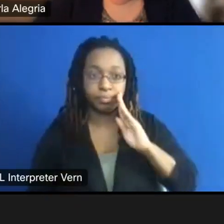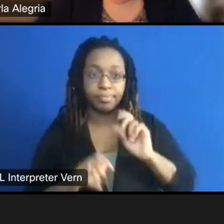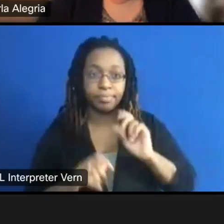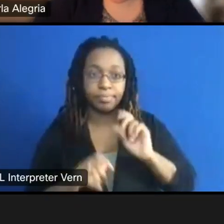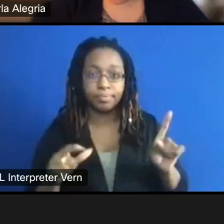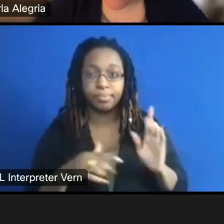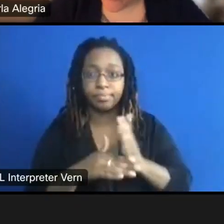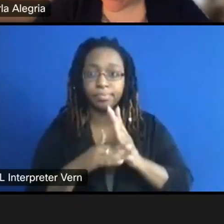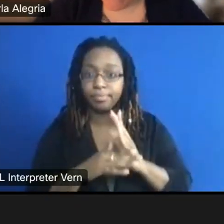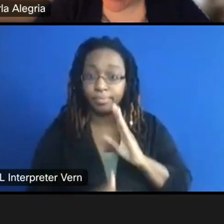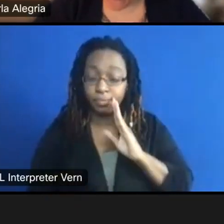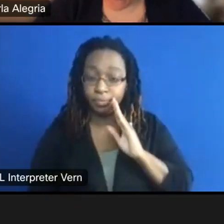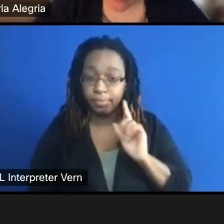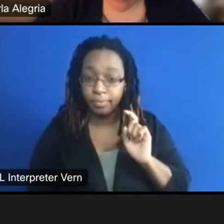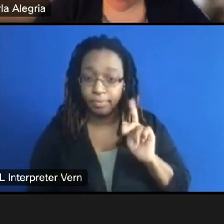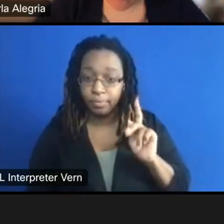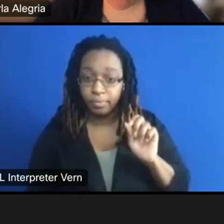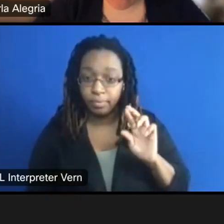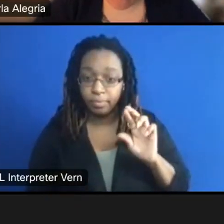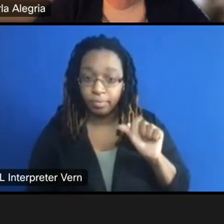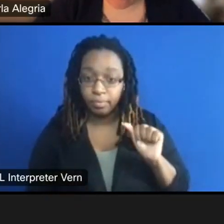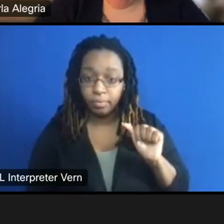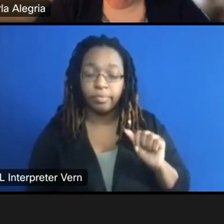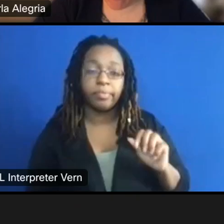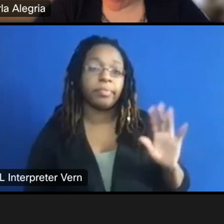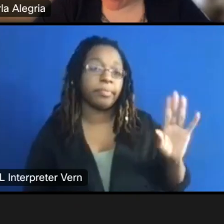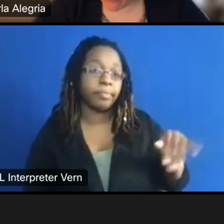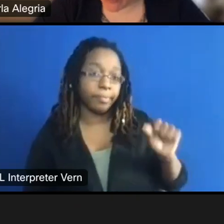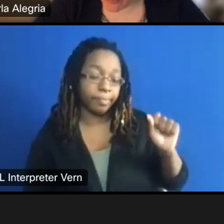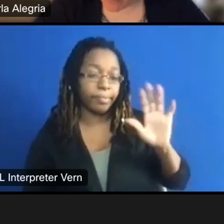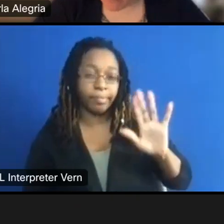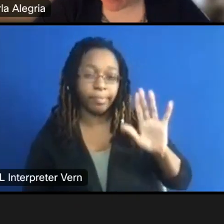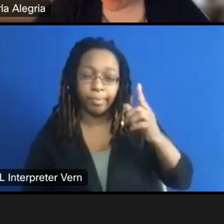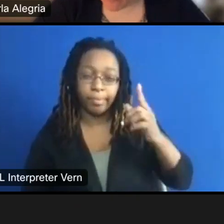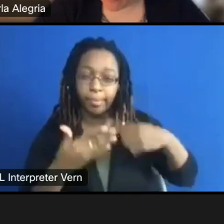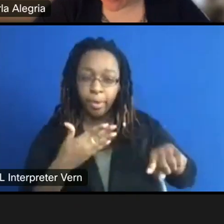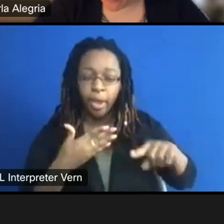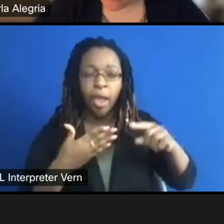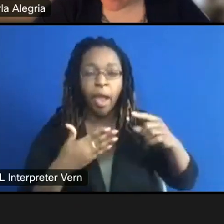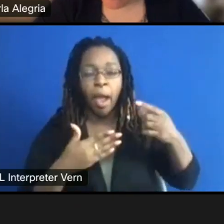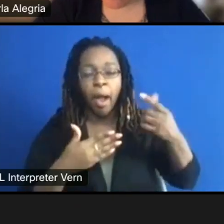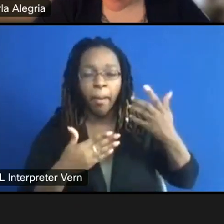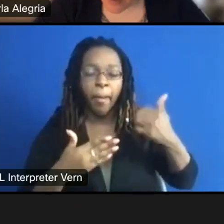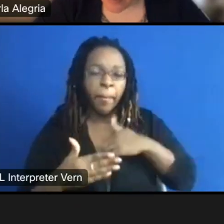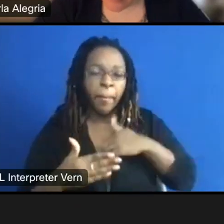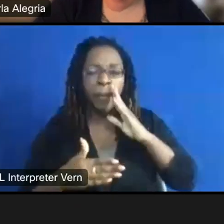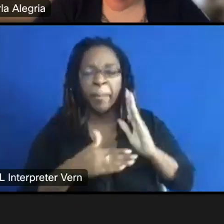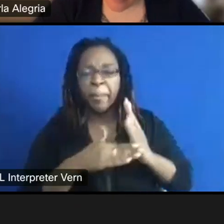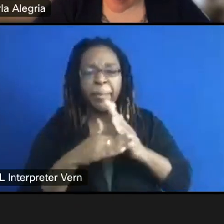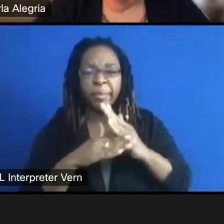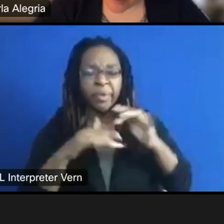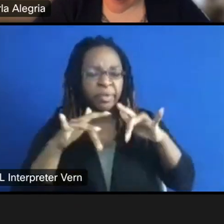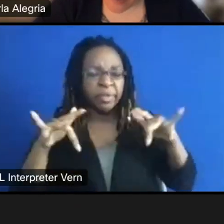Yeah, so in about a week or hopefully a little bit before that, we'll share the recording link, the slides, all